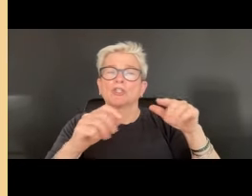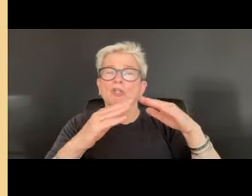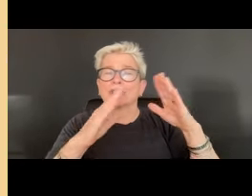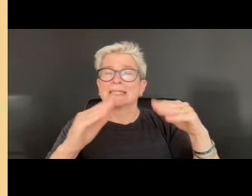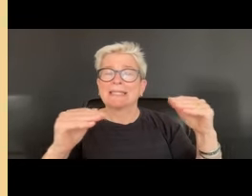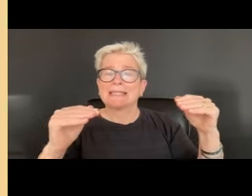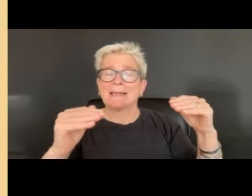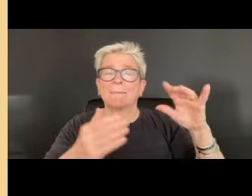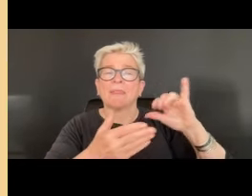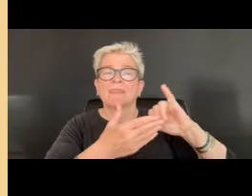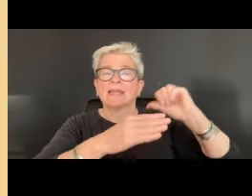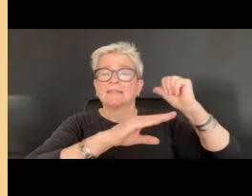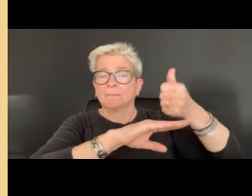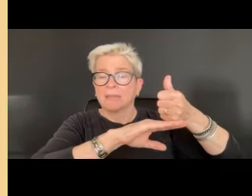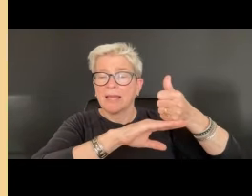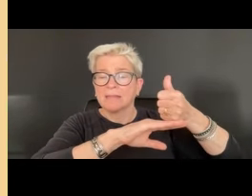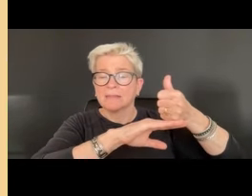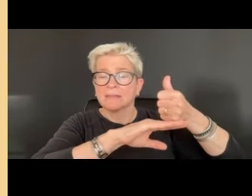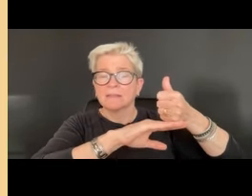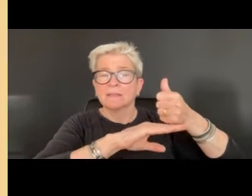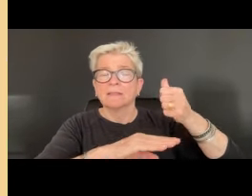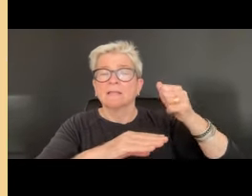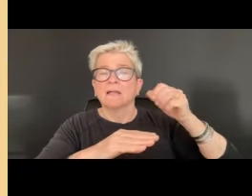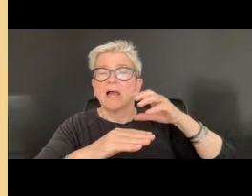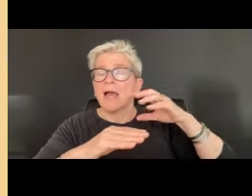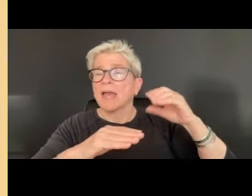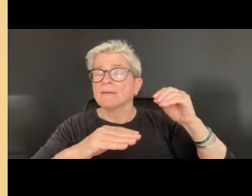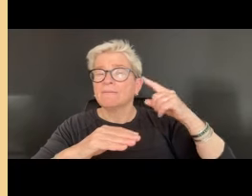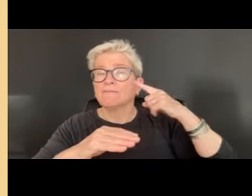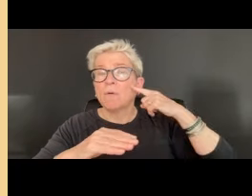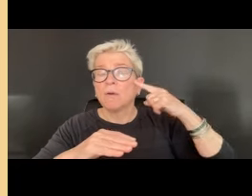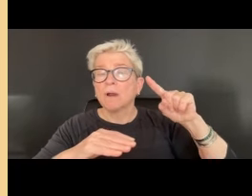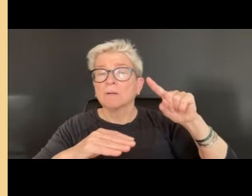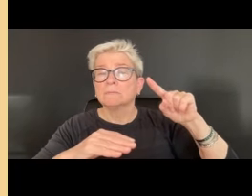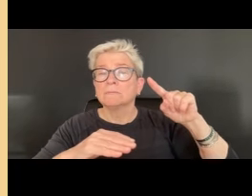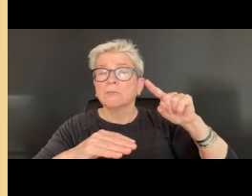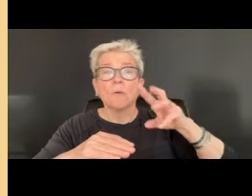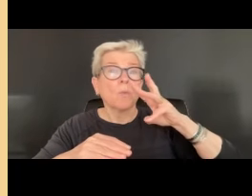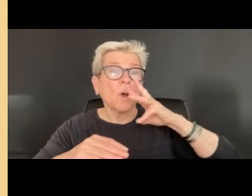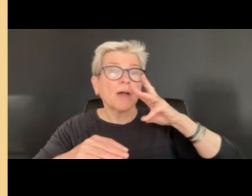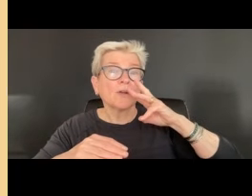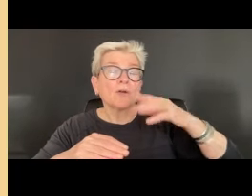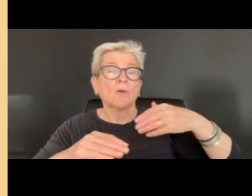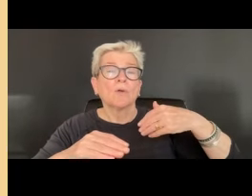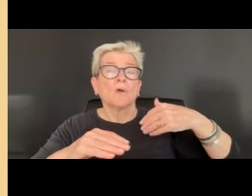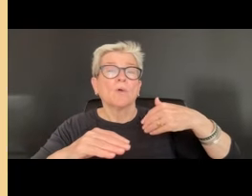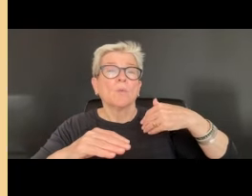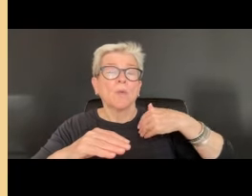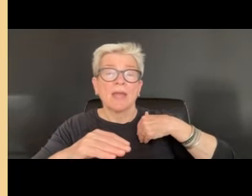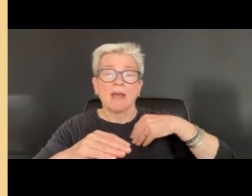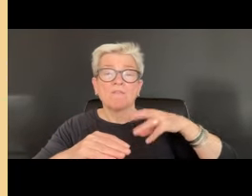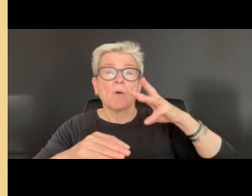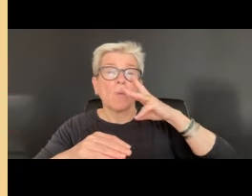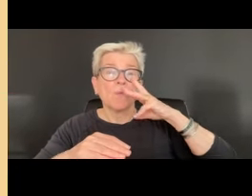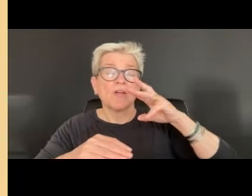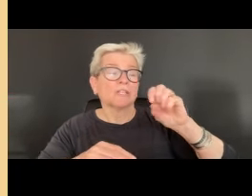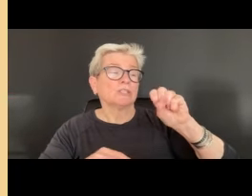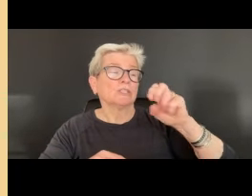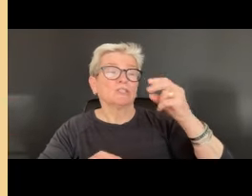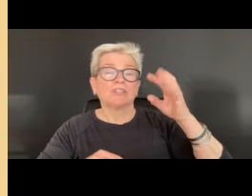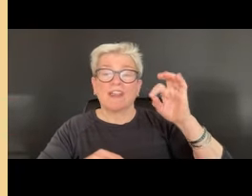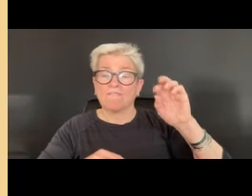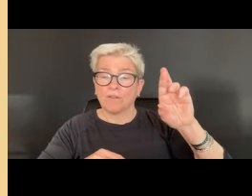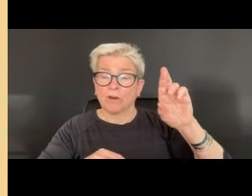is in place. Certainly there's water, we have the Shape Our Water plan that looks at the